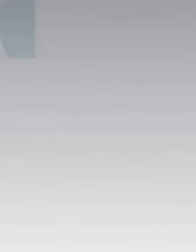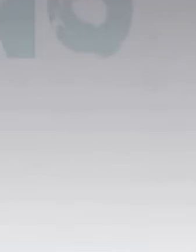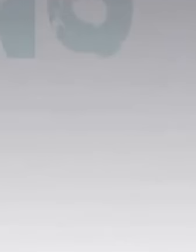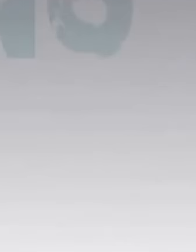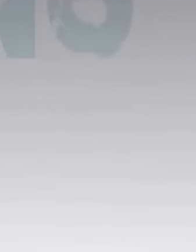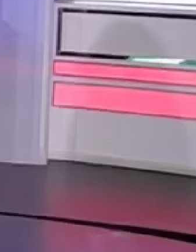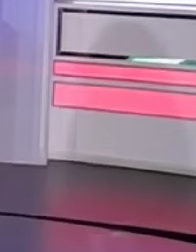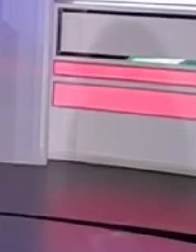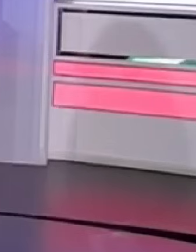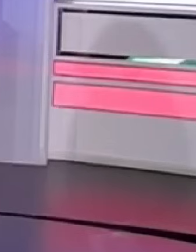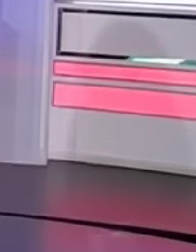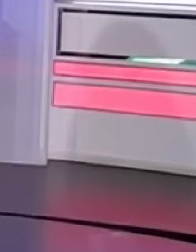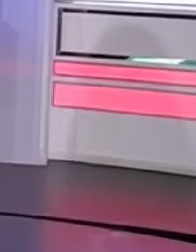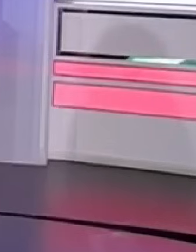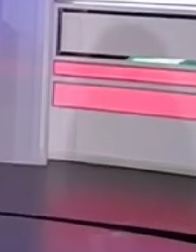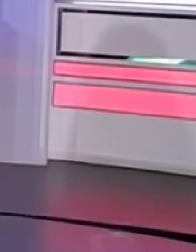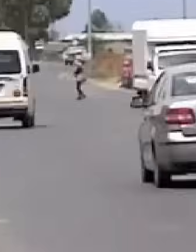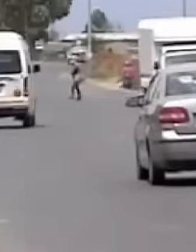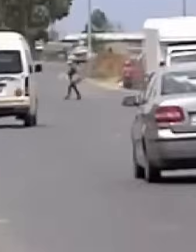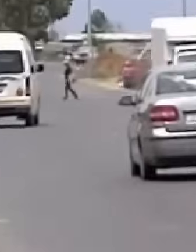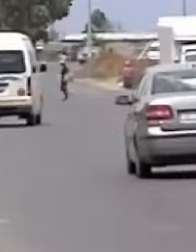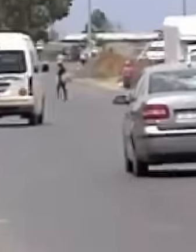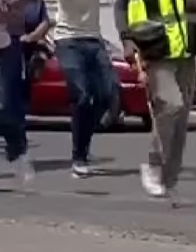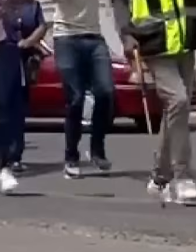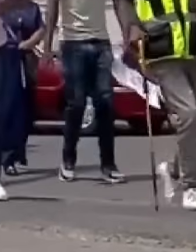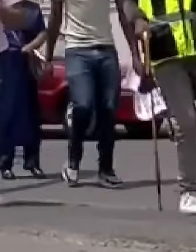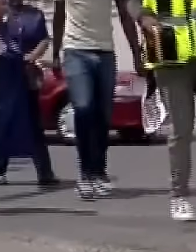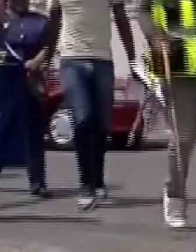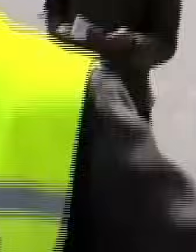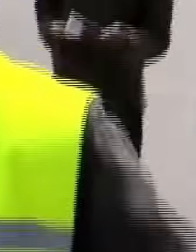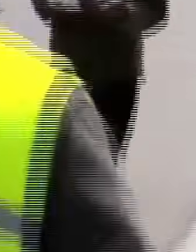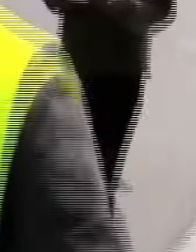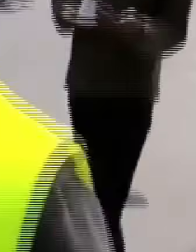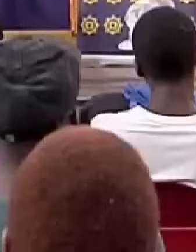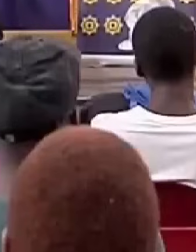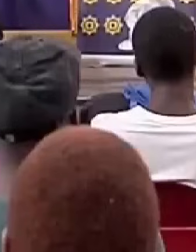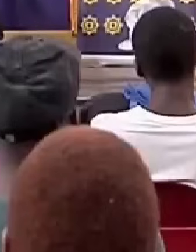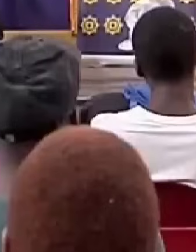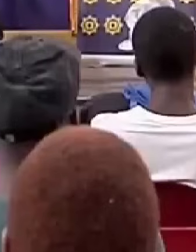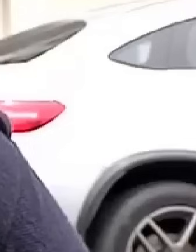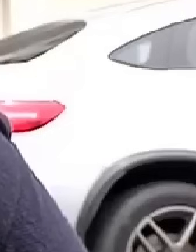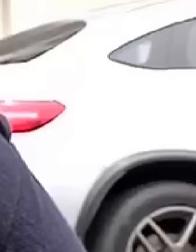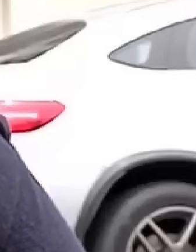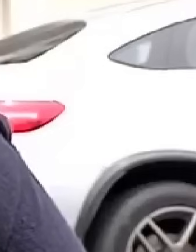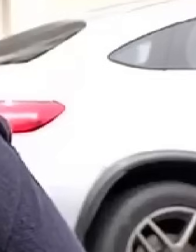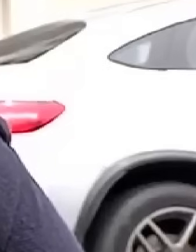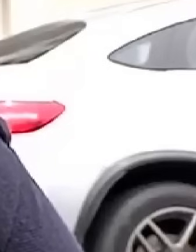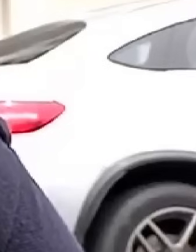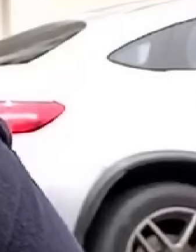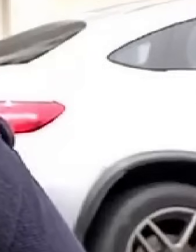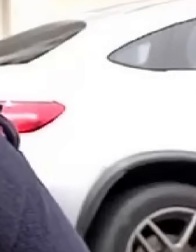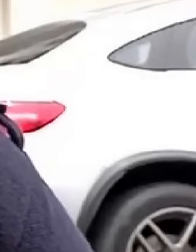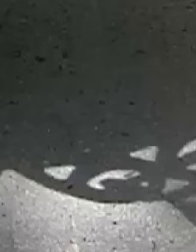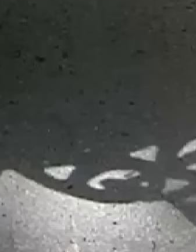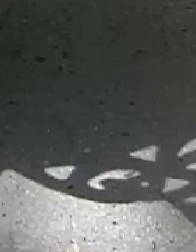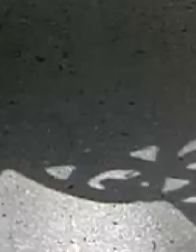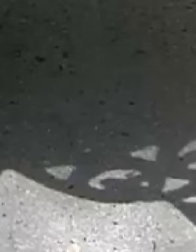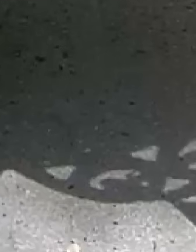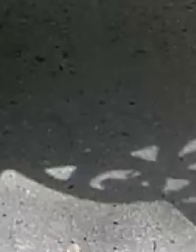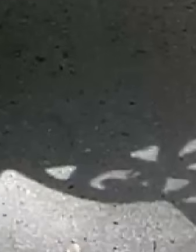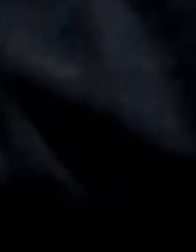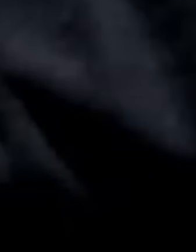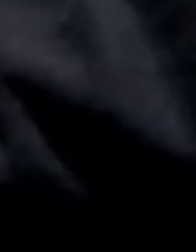Are we doing enough to fight gender-based violence? His service asiyondo senzela abantu inceba. His service sekufuneka abantu bayidemande.